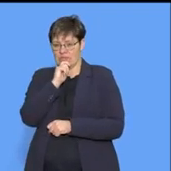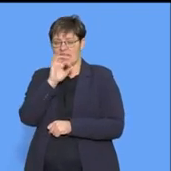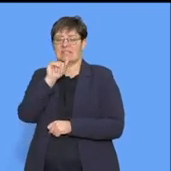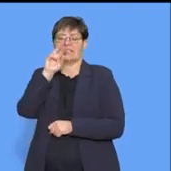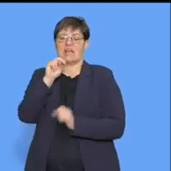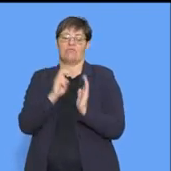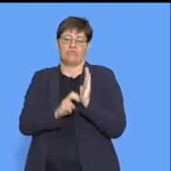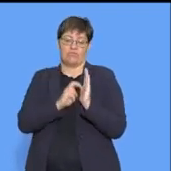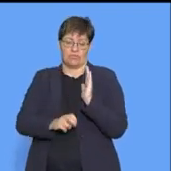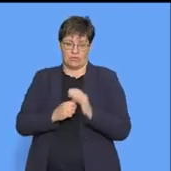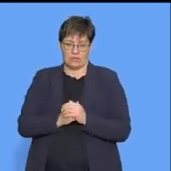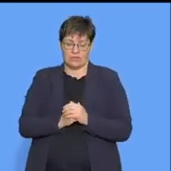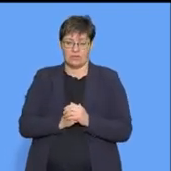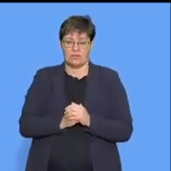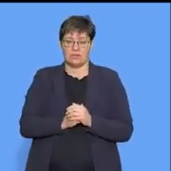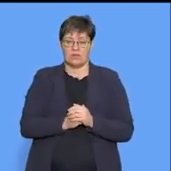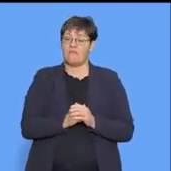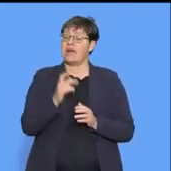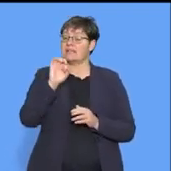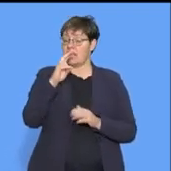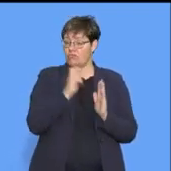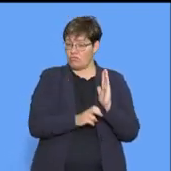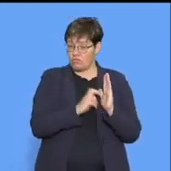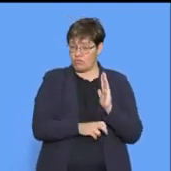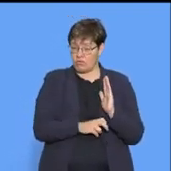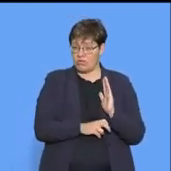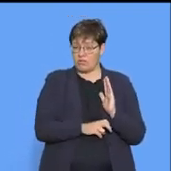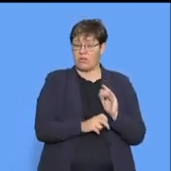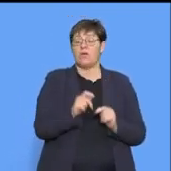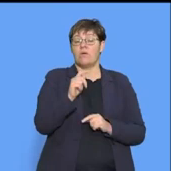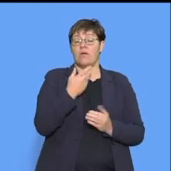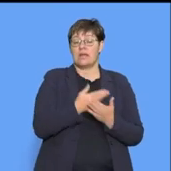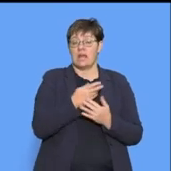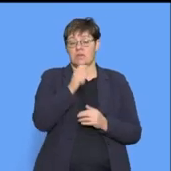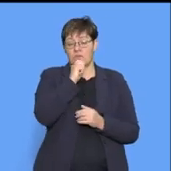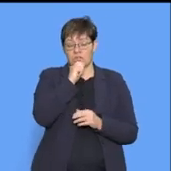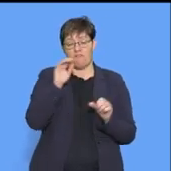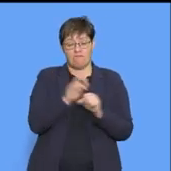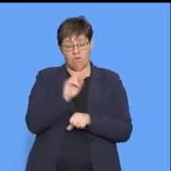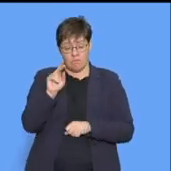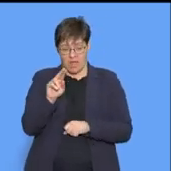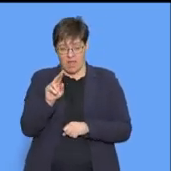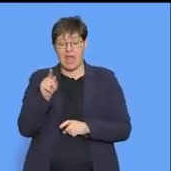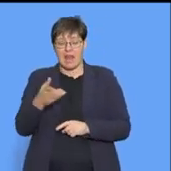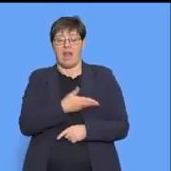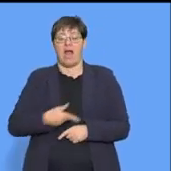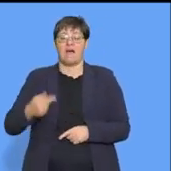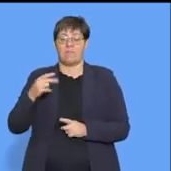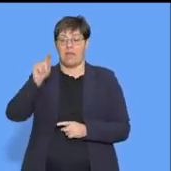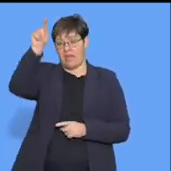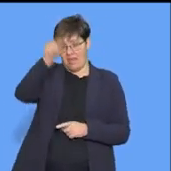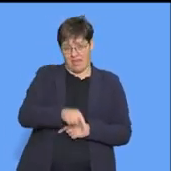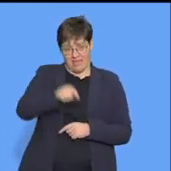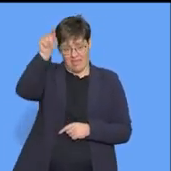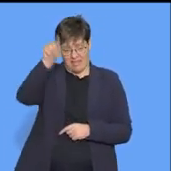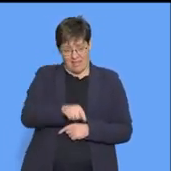triangle, we can definitely use the sine rule. And if we did use the sine rule, we could use this full pair and